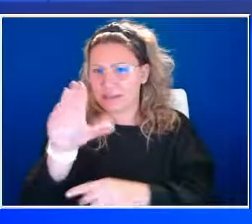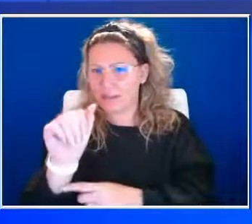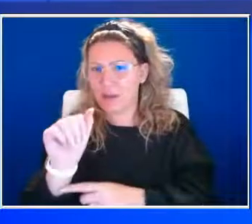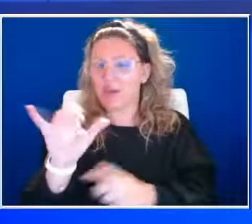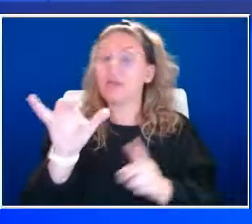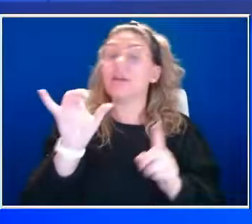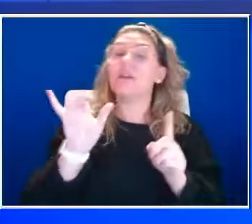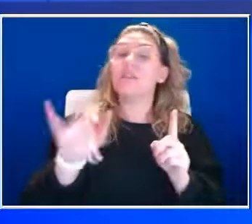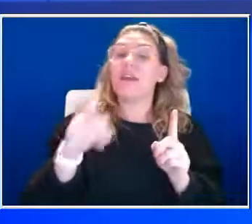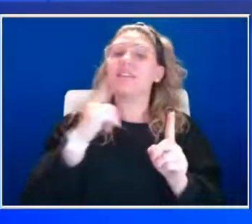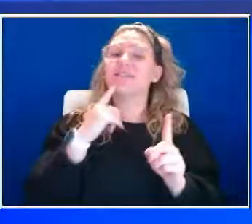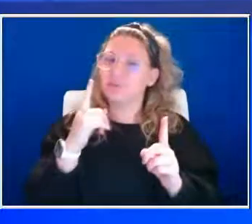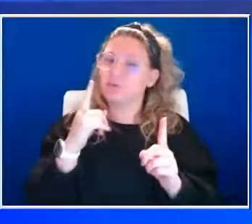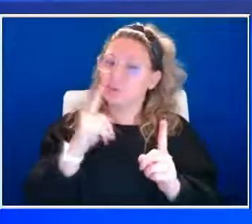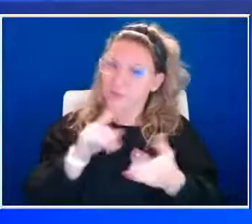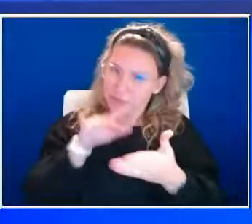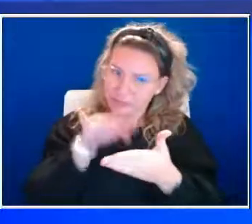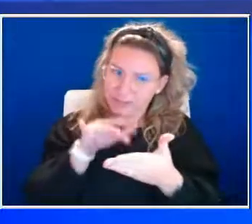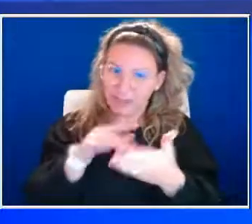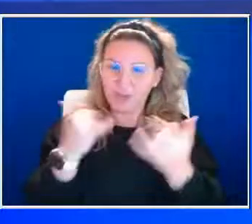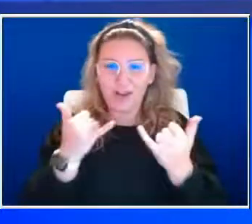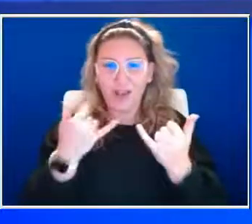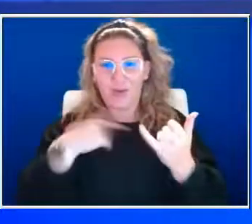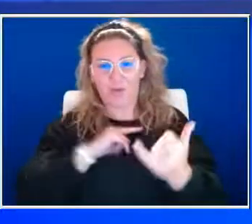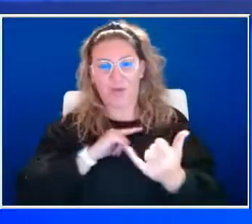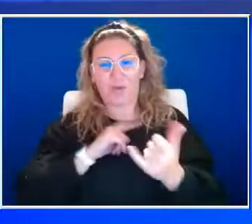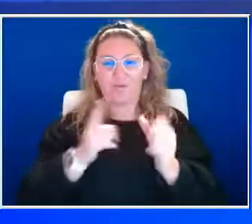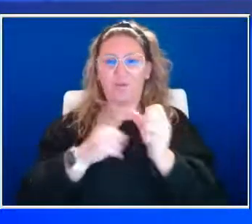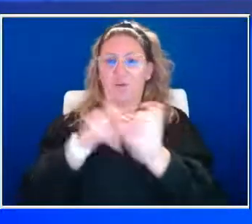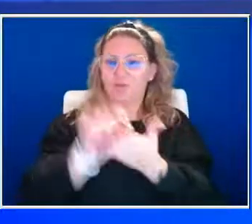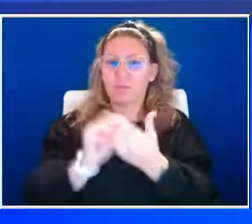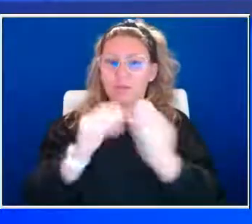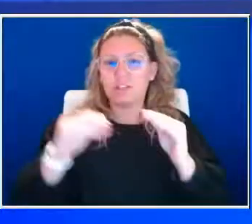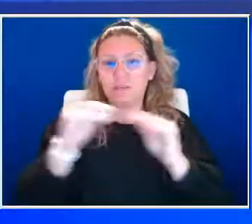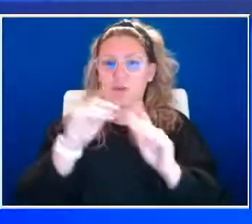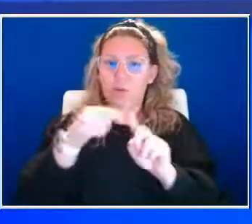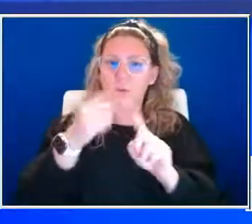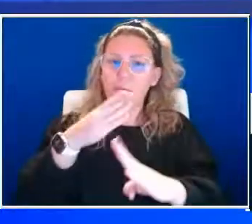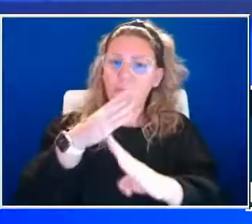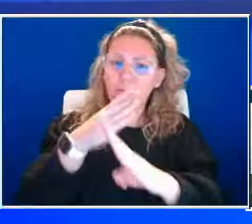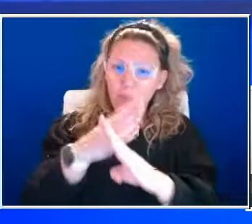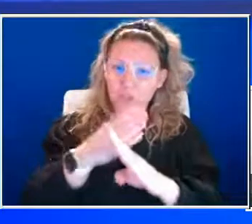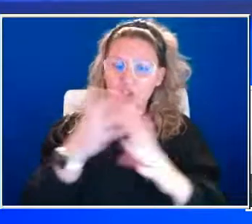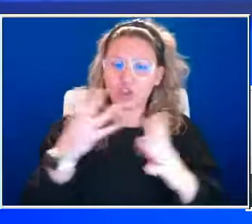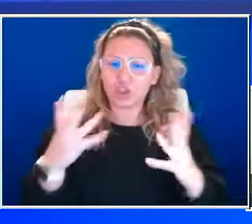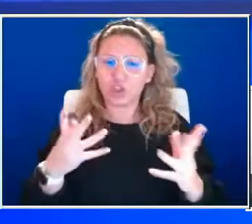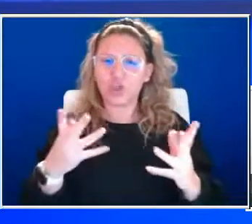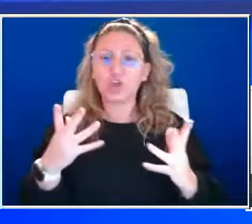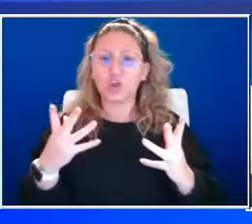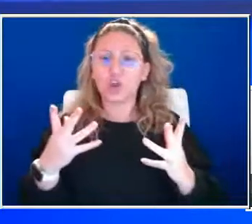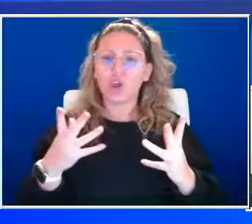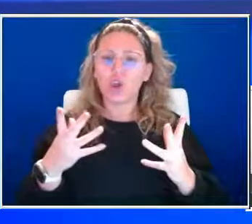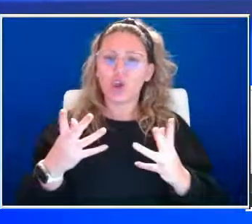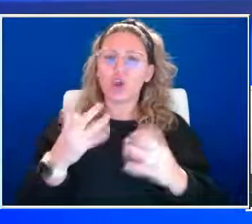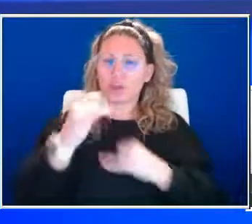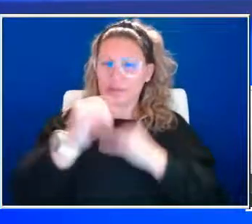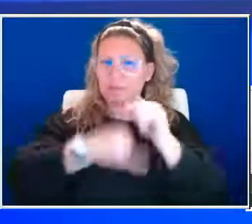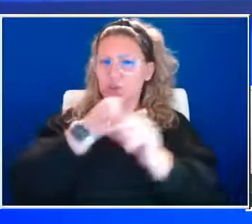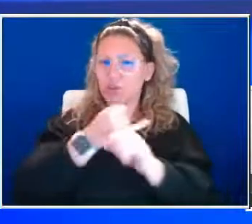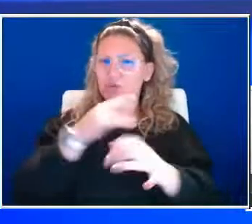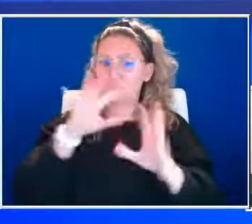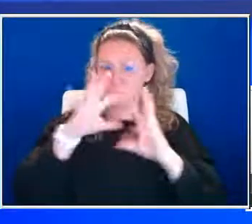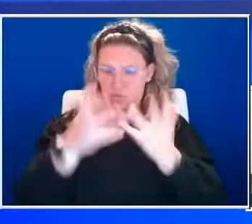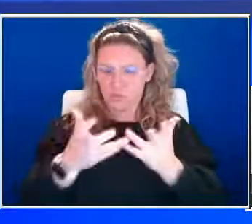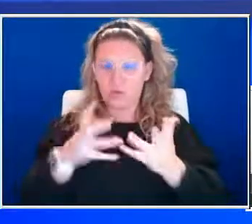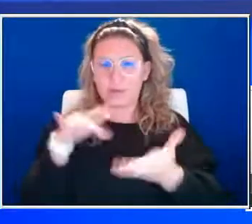forefront here at KU. We're the first to publish more about prevention. There are some international studies, but no one in the United States